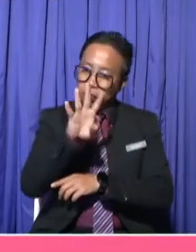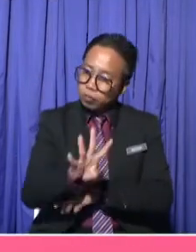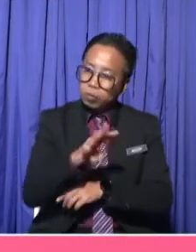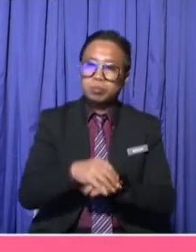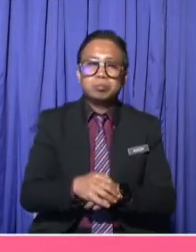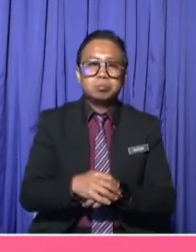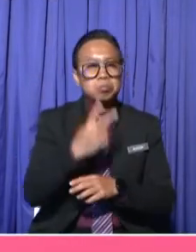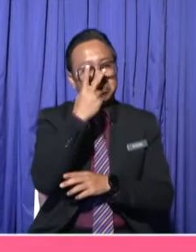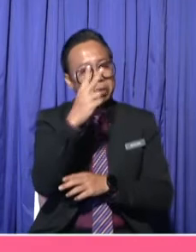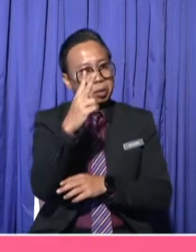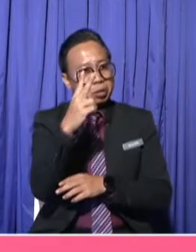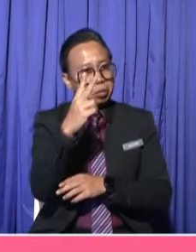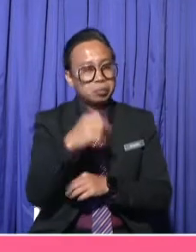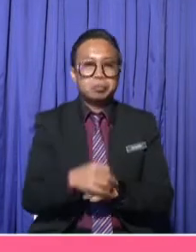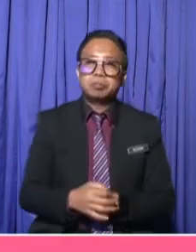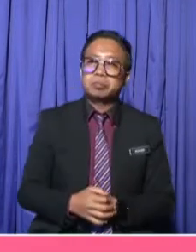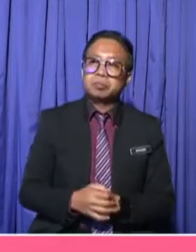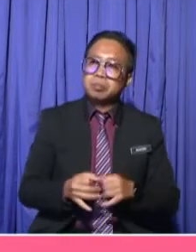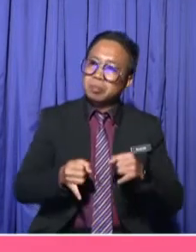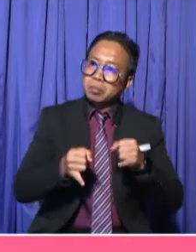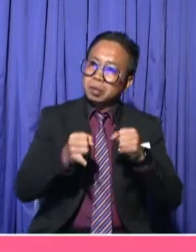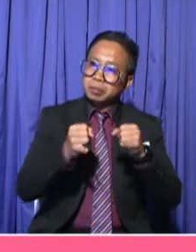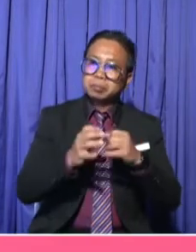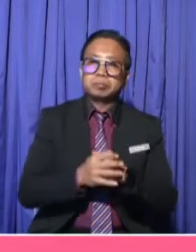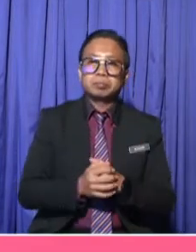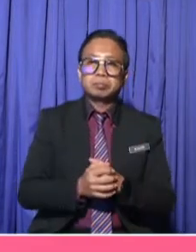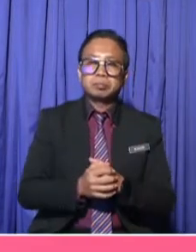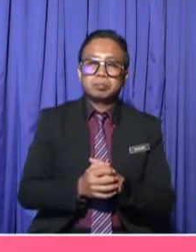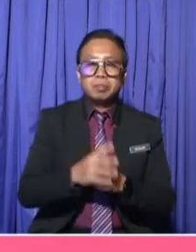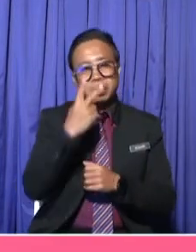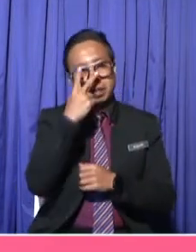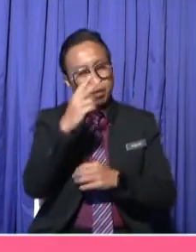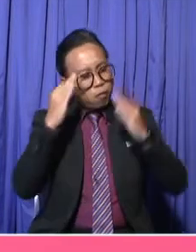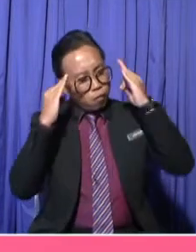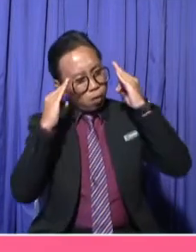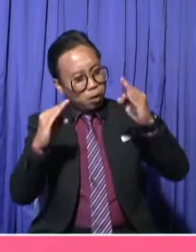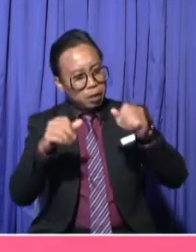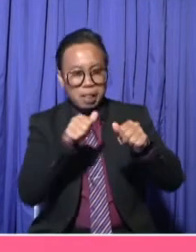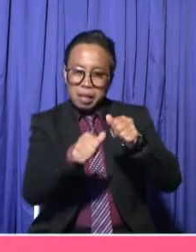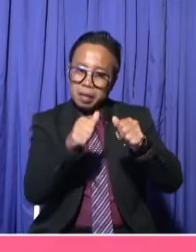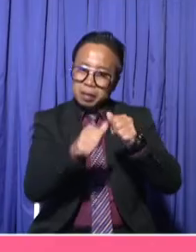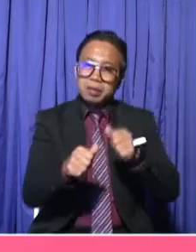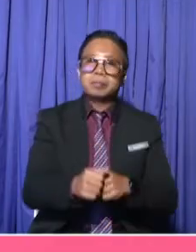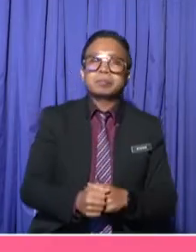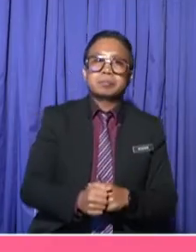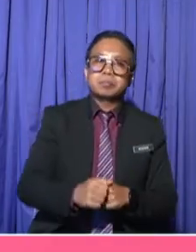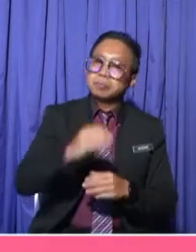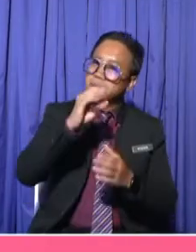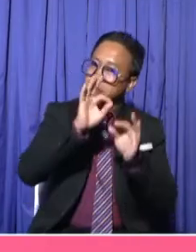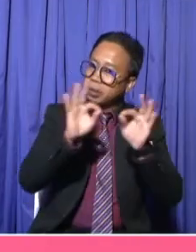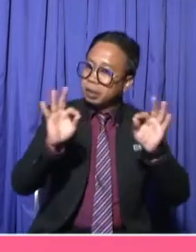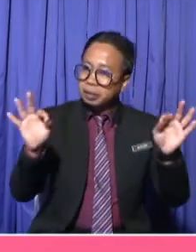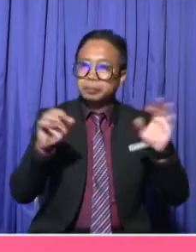Take a look at this slide. Pay attention to every single detail of it.